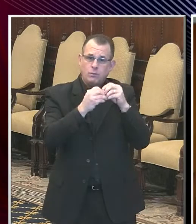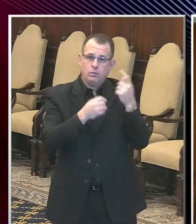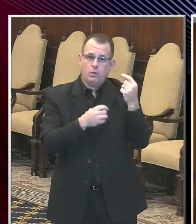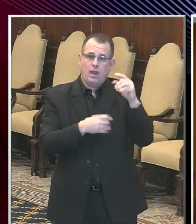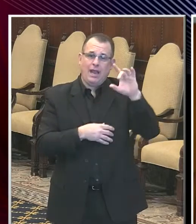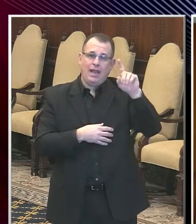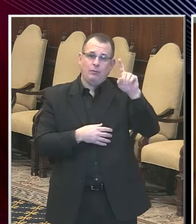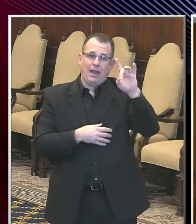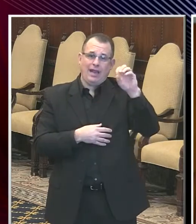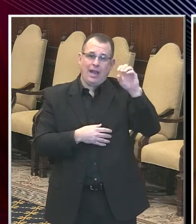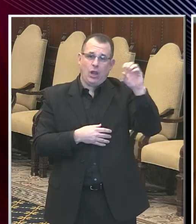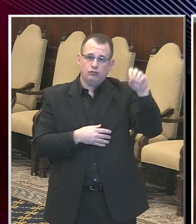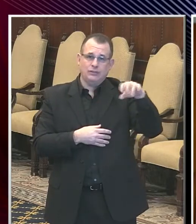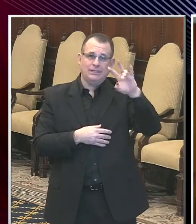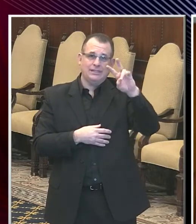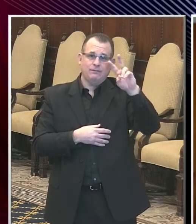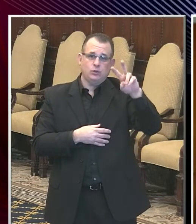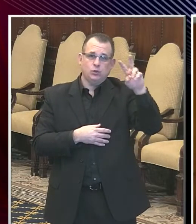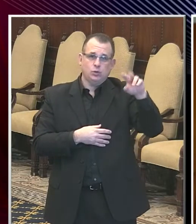1-800-722-7112. Thanks.